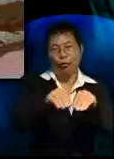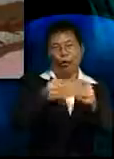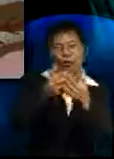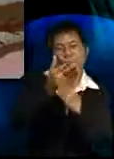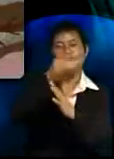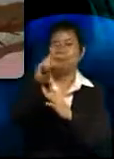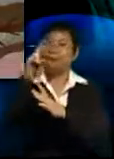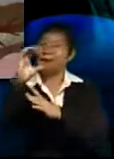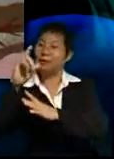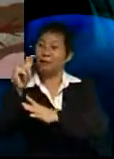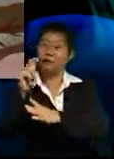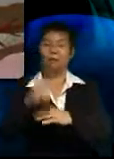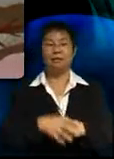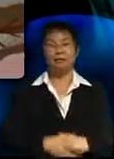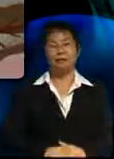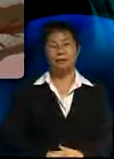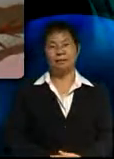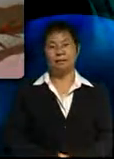ducts.